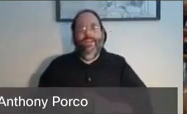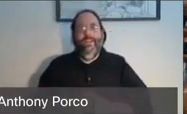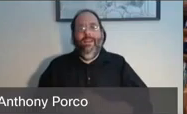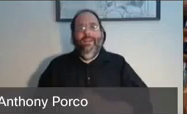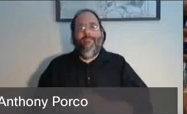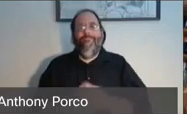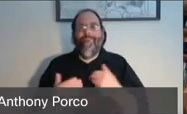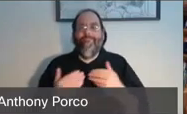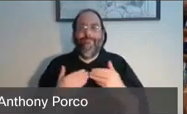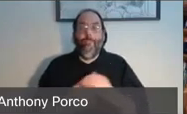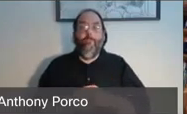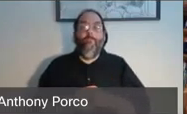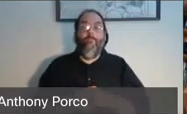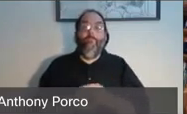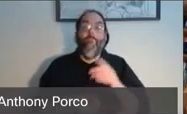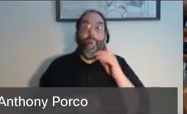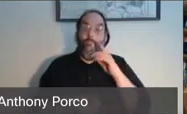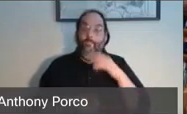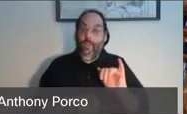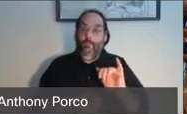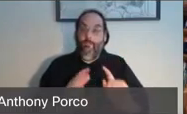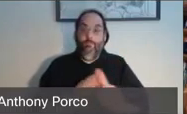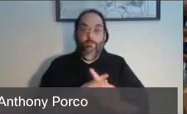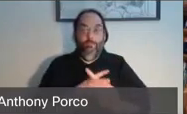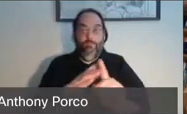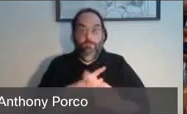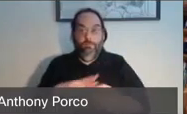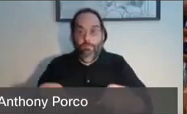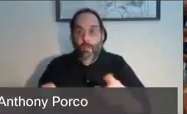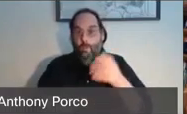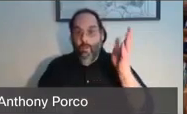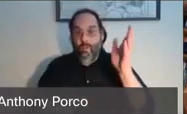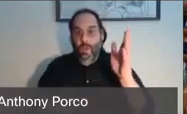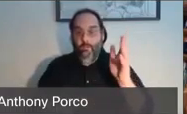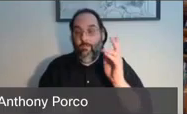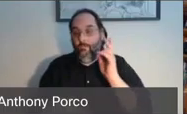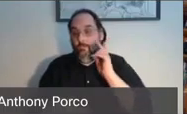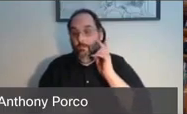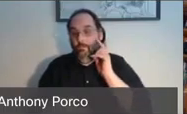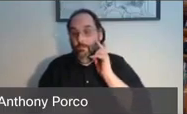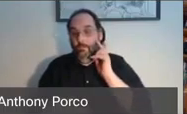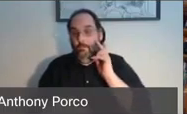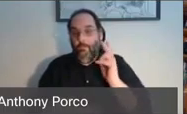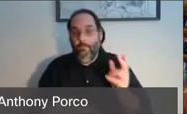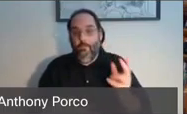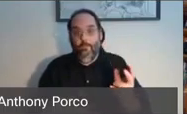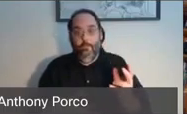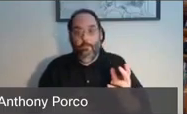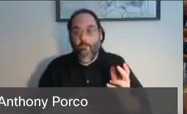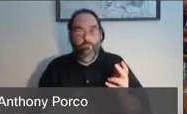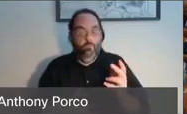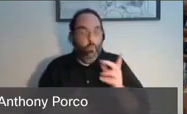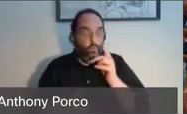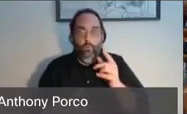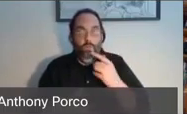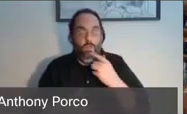Okay, so I think these will still come in as we present. So let's just see what we have, Michael, if that's all right with you. You want to give it a